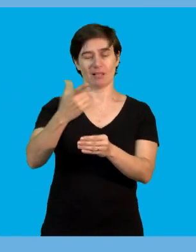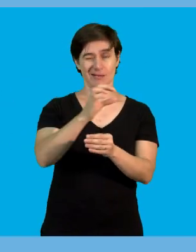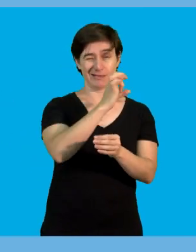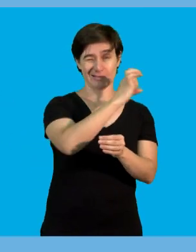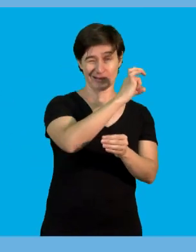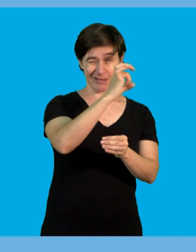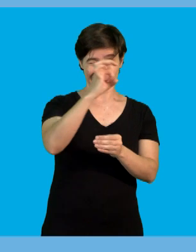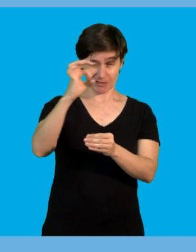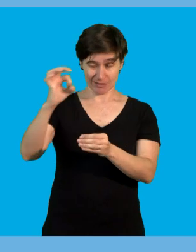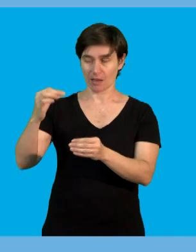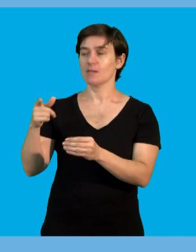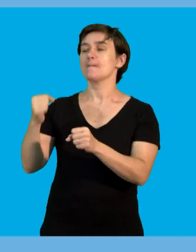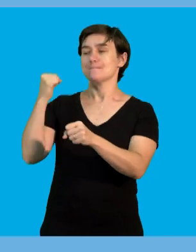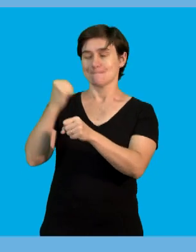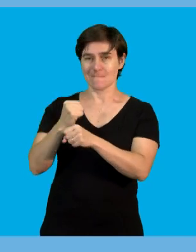of cells